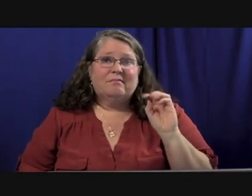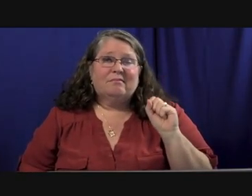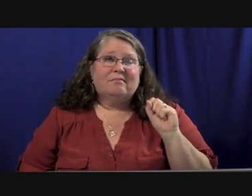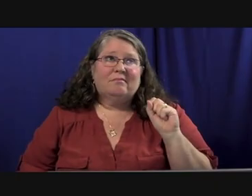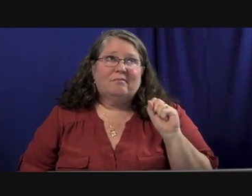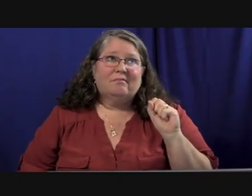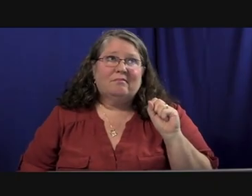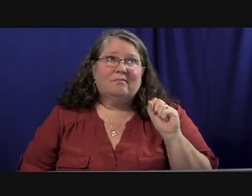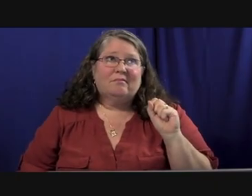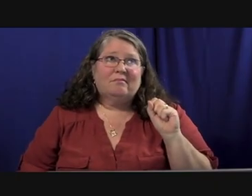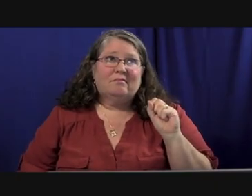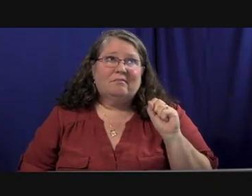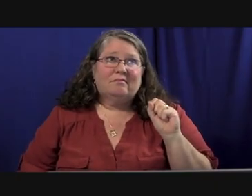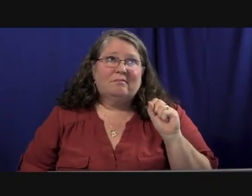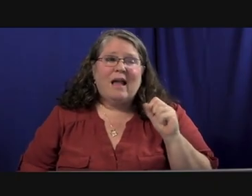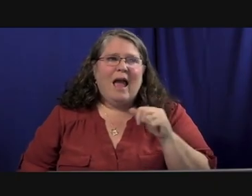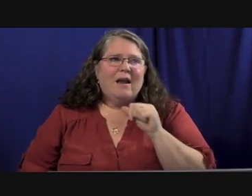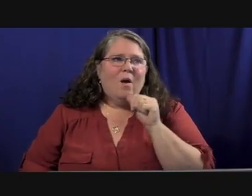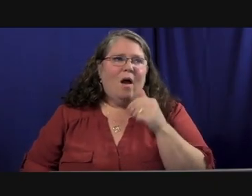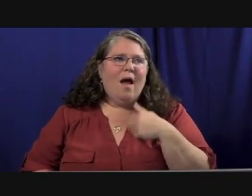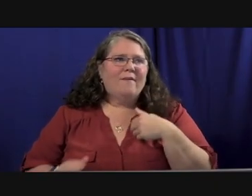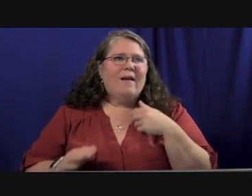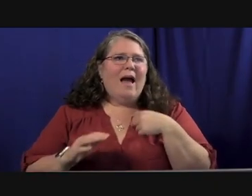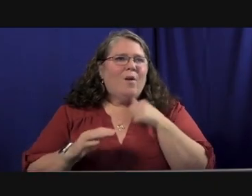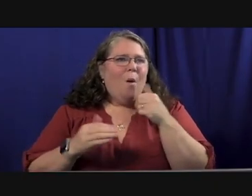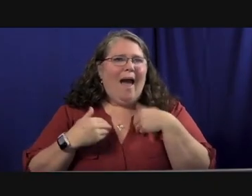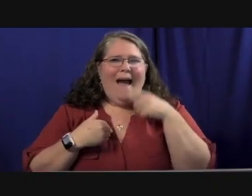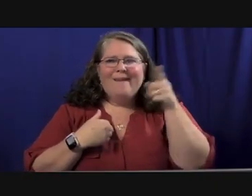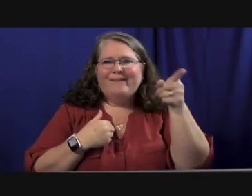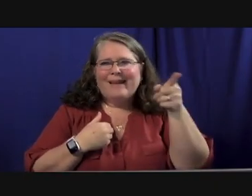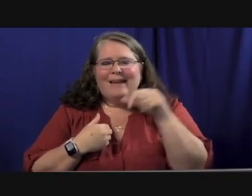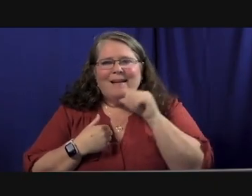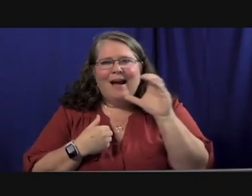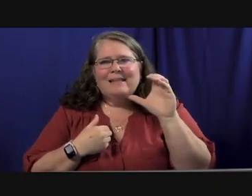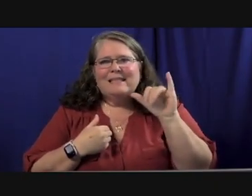It's, I'd say, around,